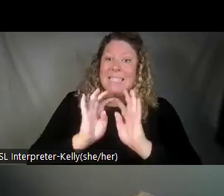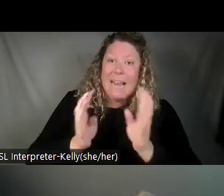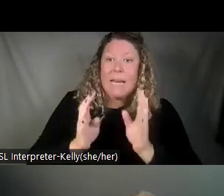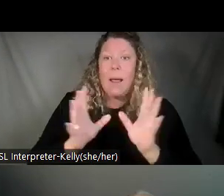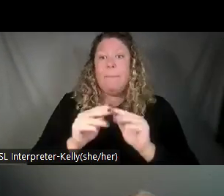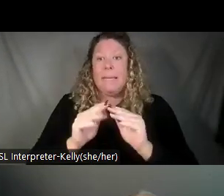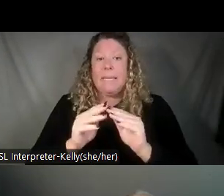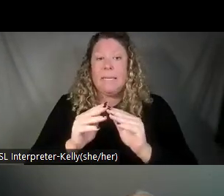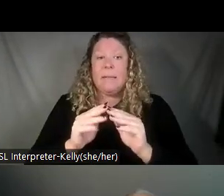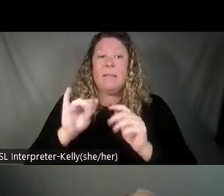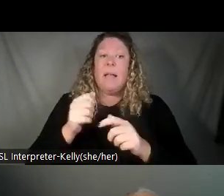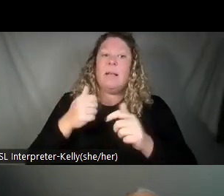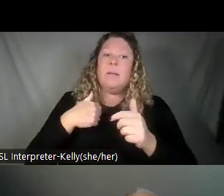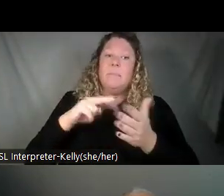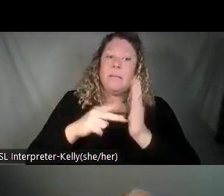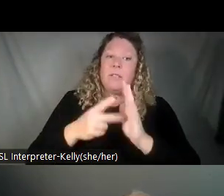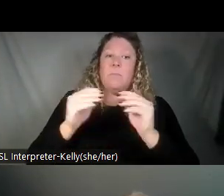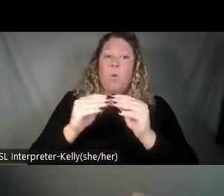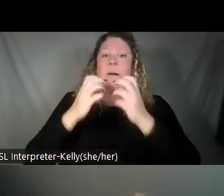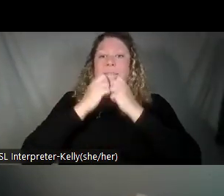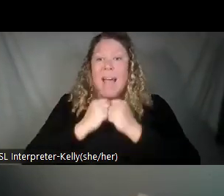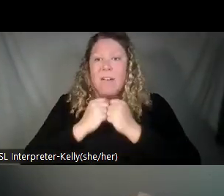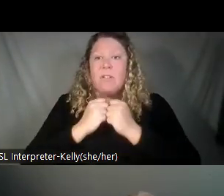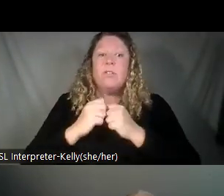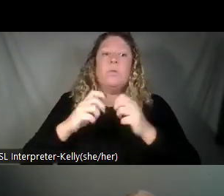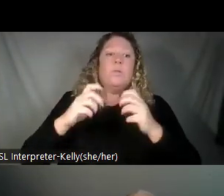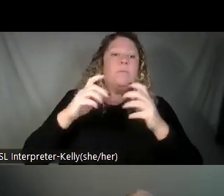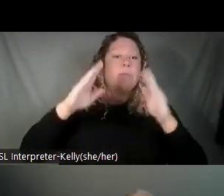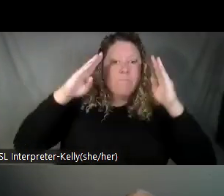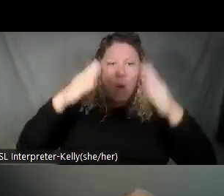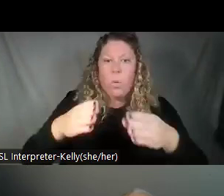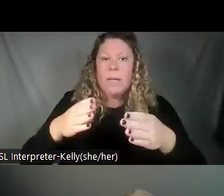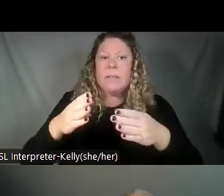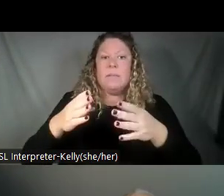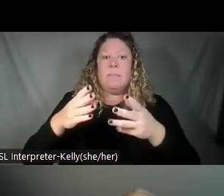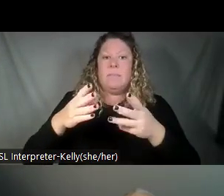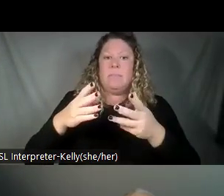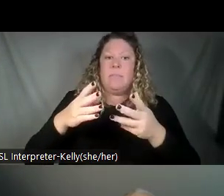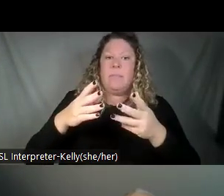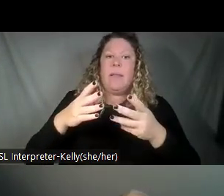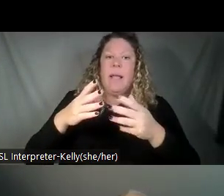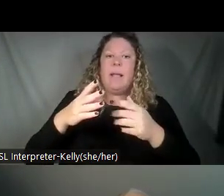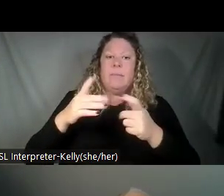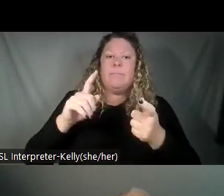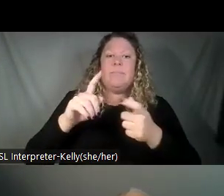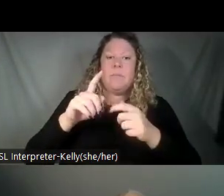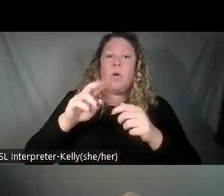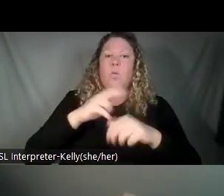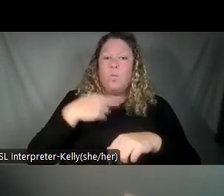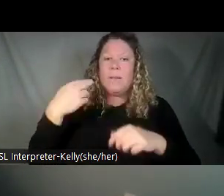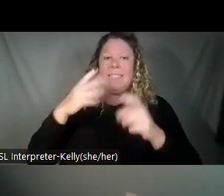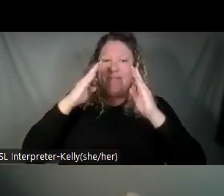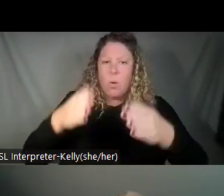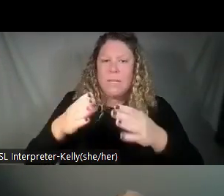change-friendly, value-focused, risk-managed process that delivers high products. And we're going to be going